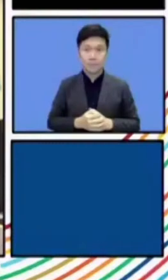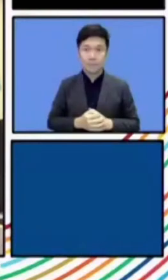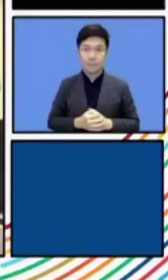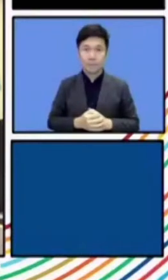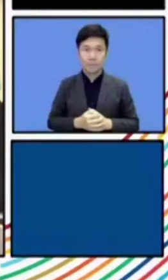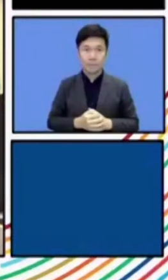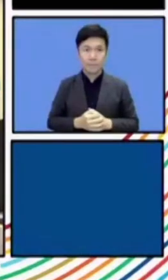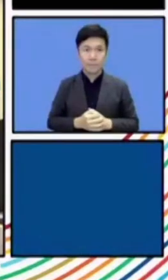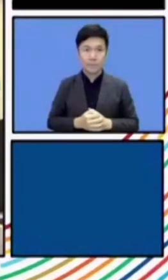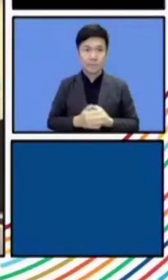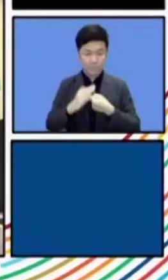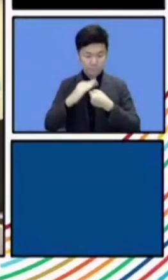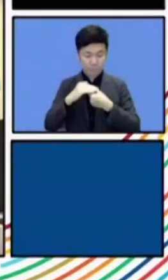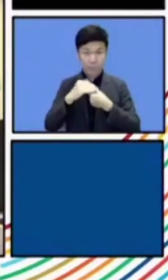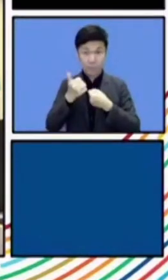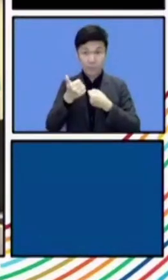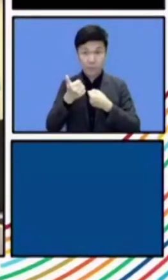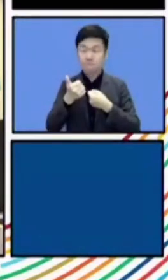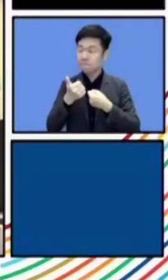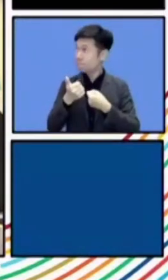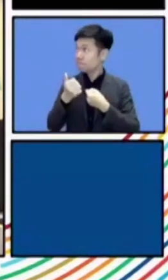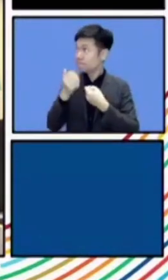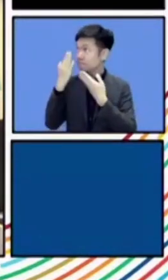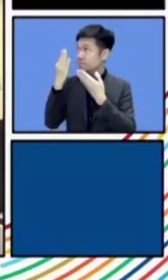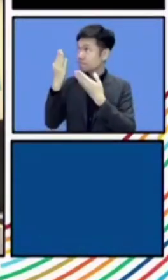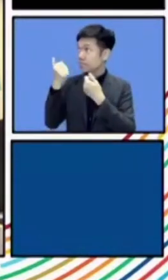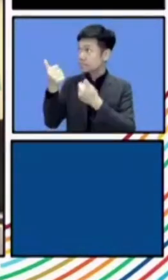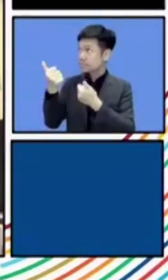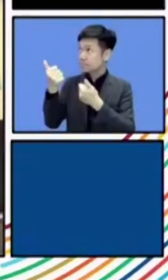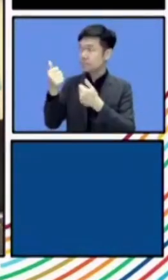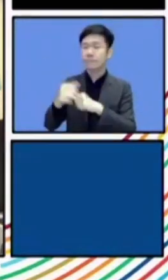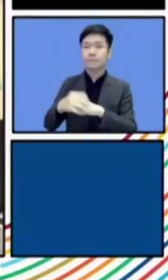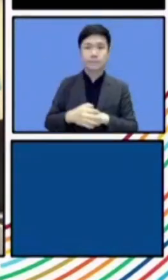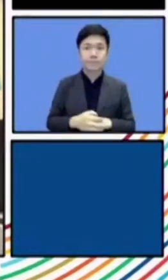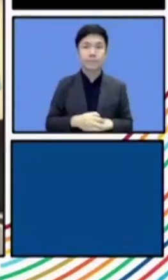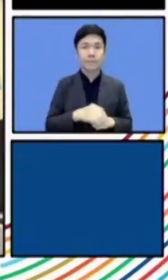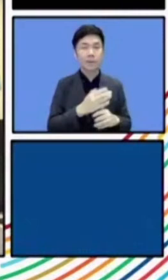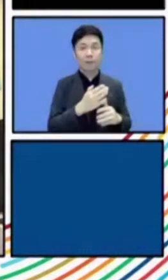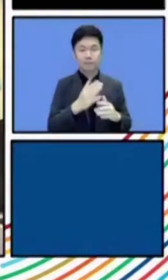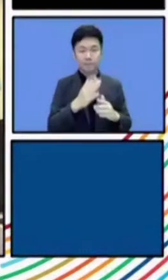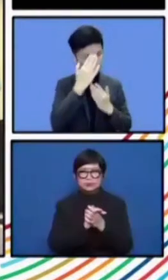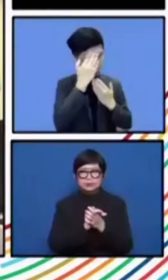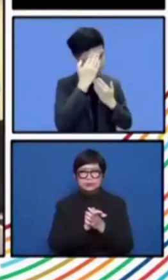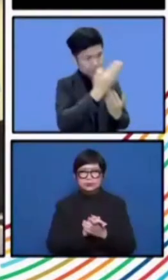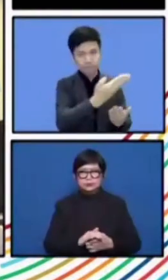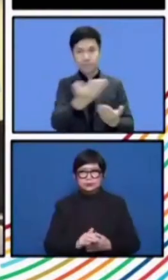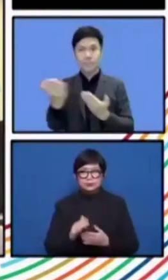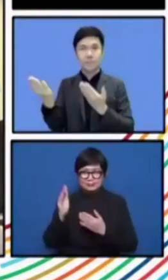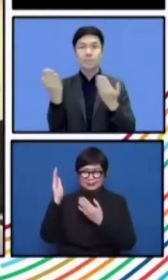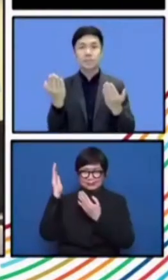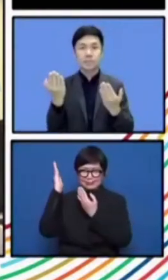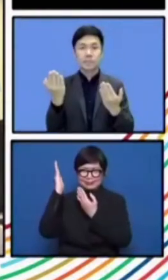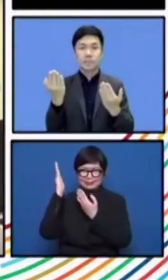Madam chair Excellence is distinguished delegates ladies and gentlemen